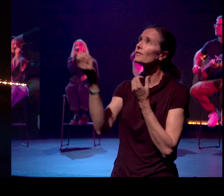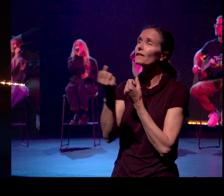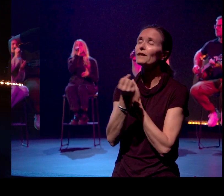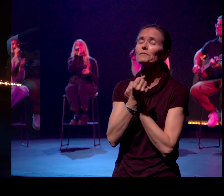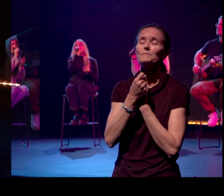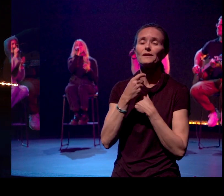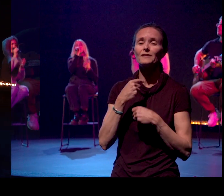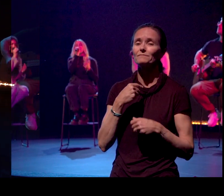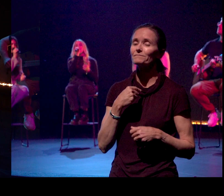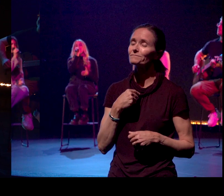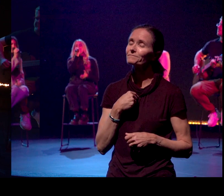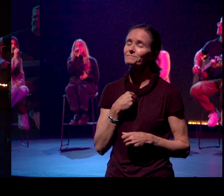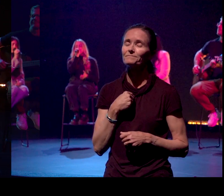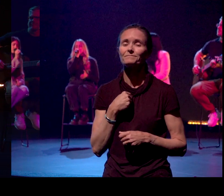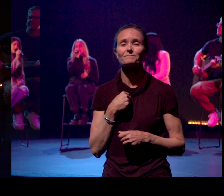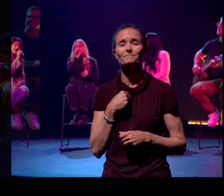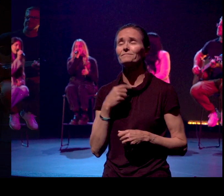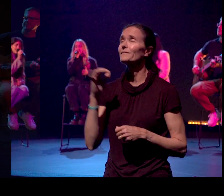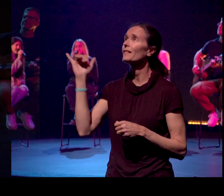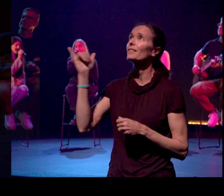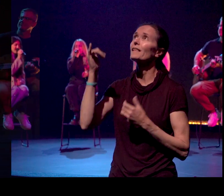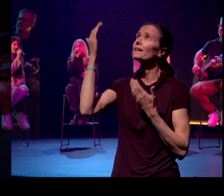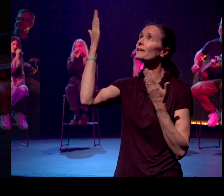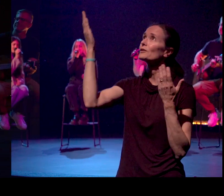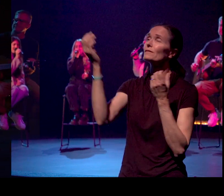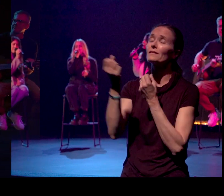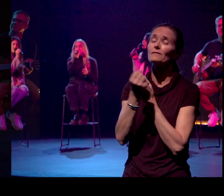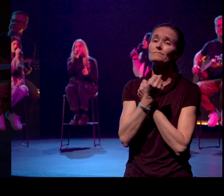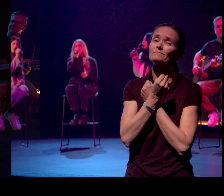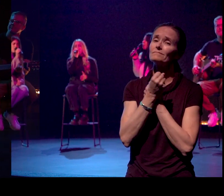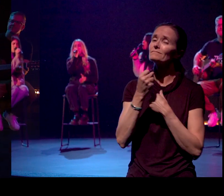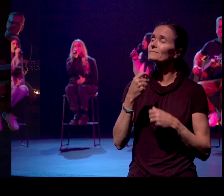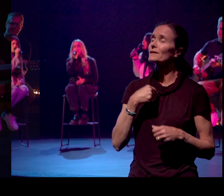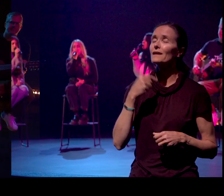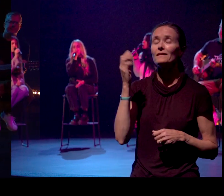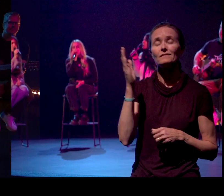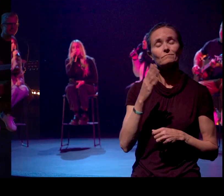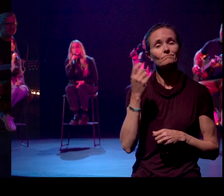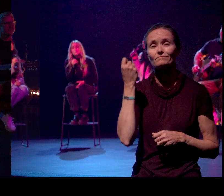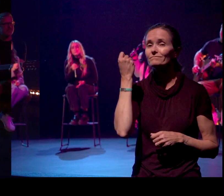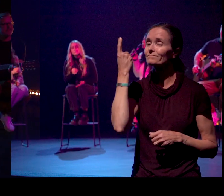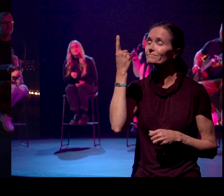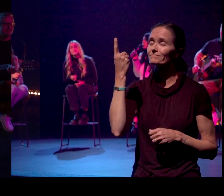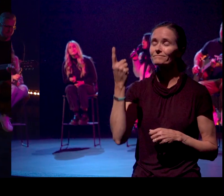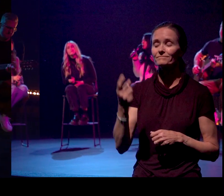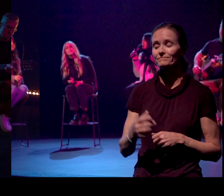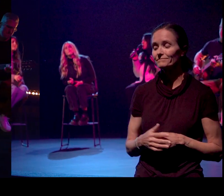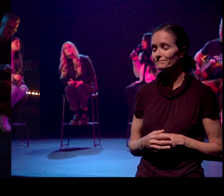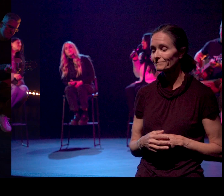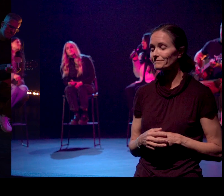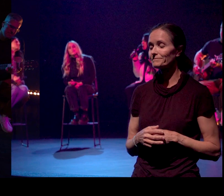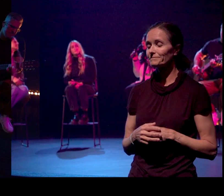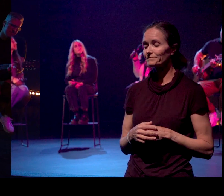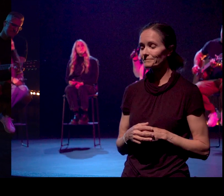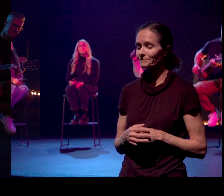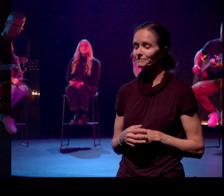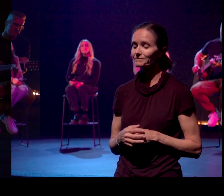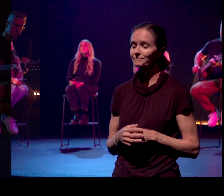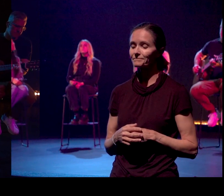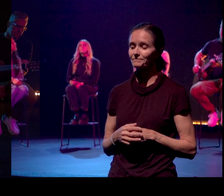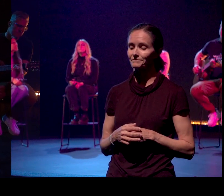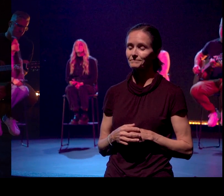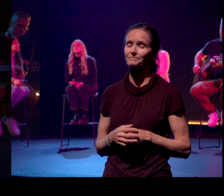why you love me like you love me. I'll never know.